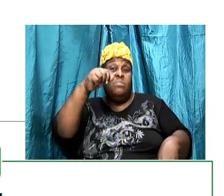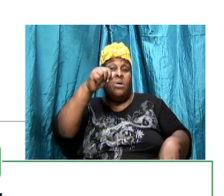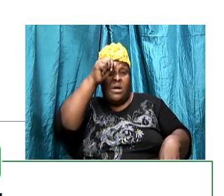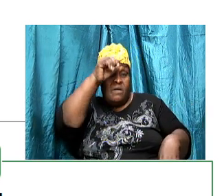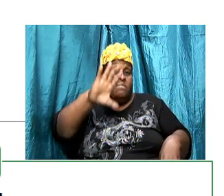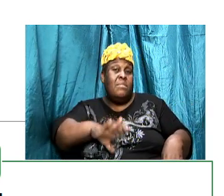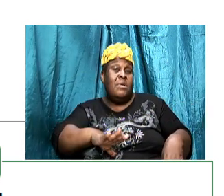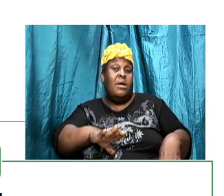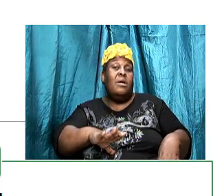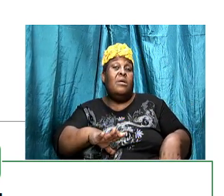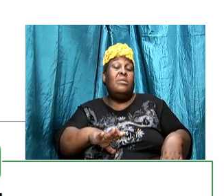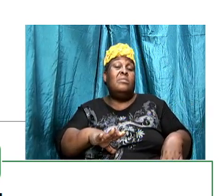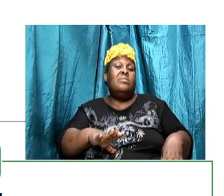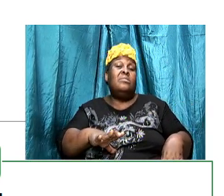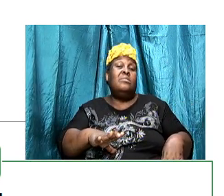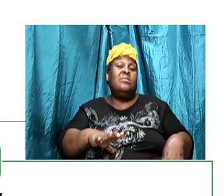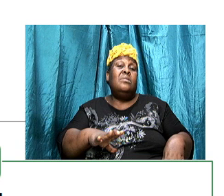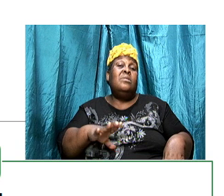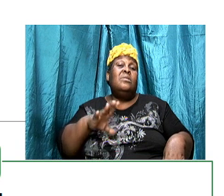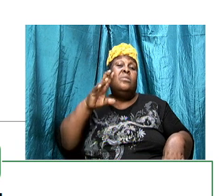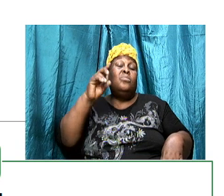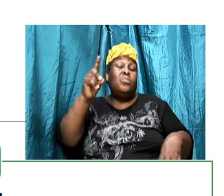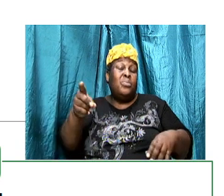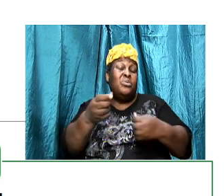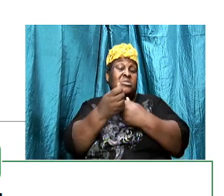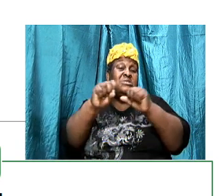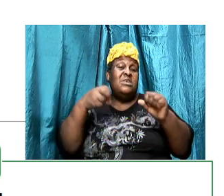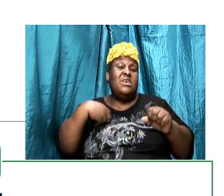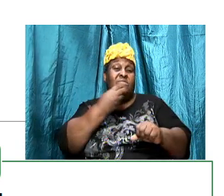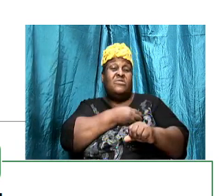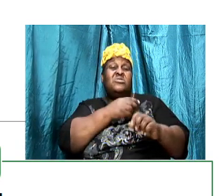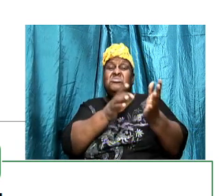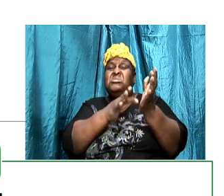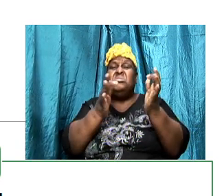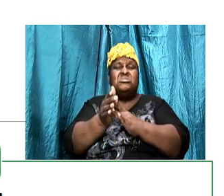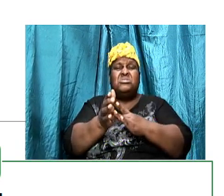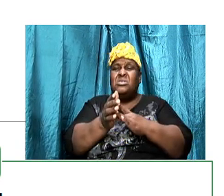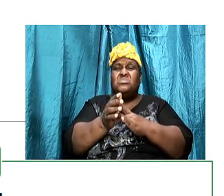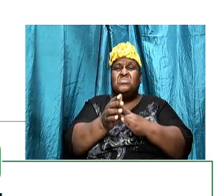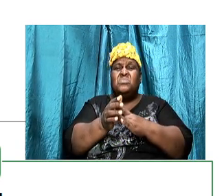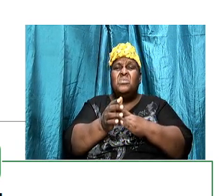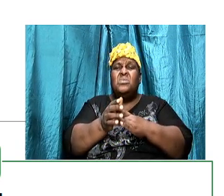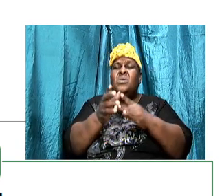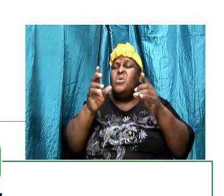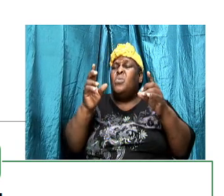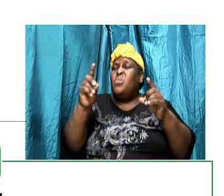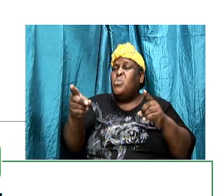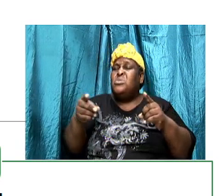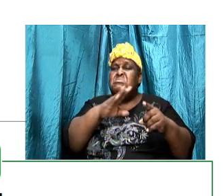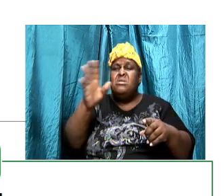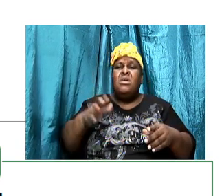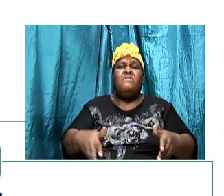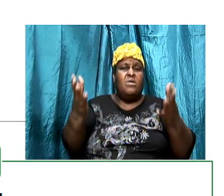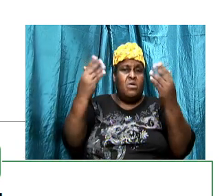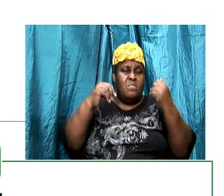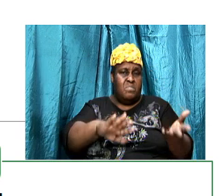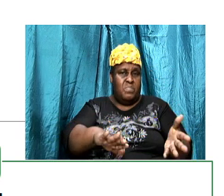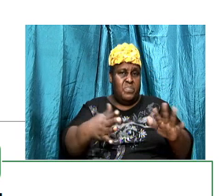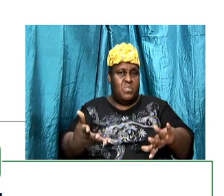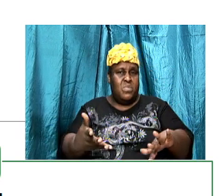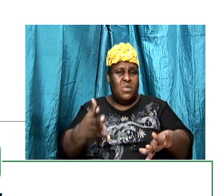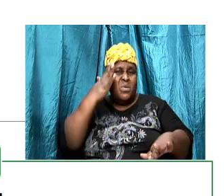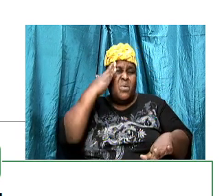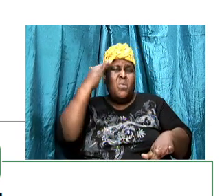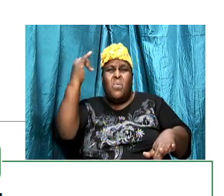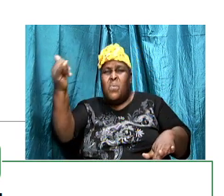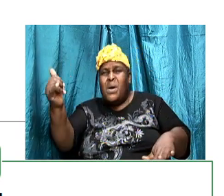die. You know? And why should we spend our time preaching about these wisdom of men if